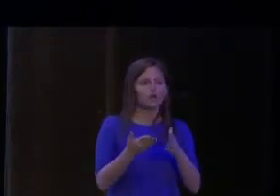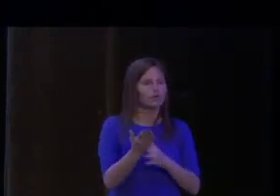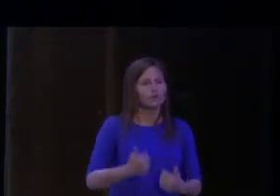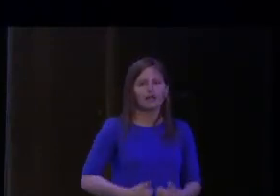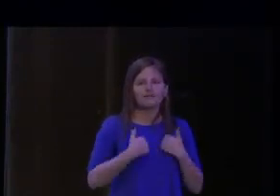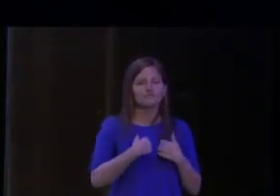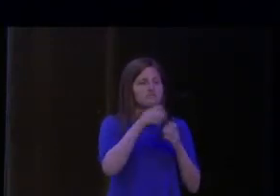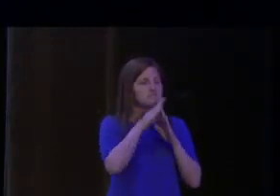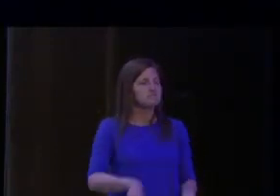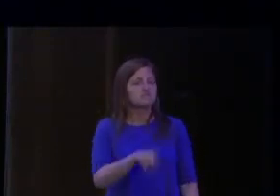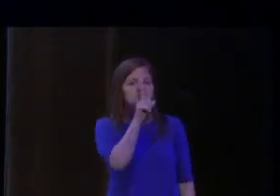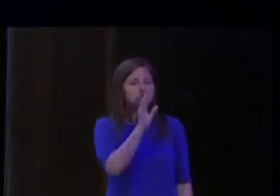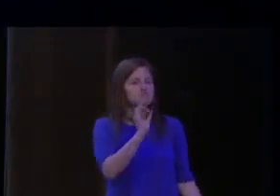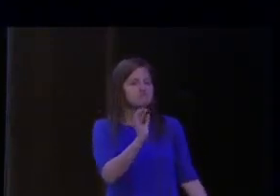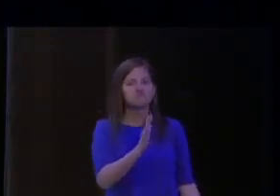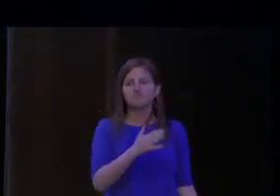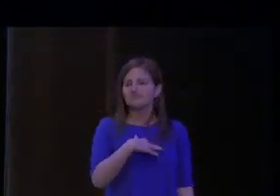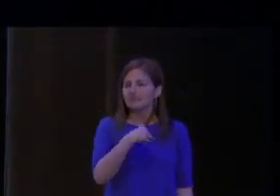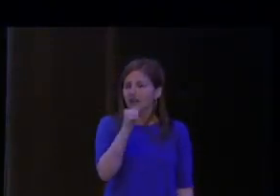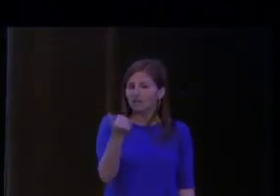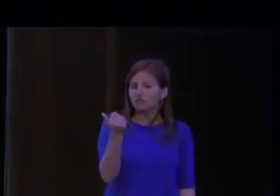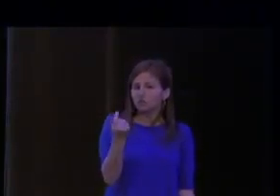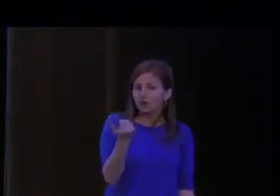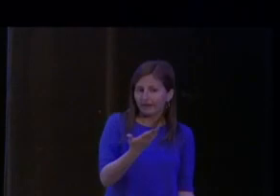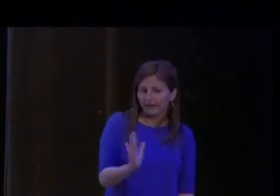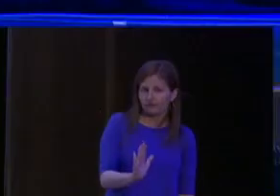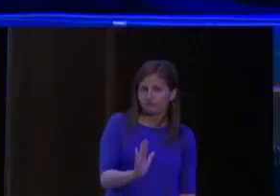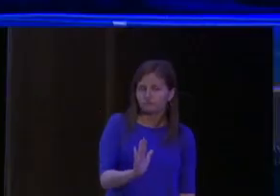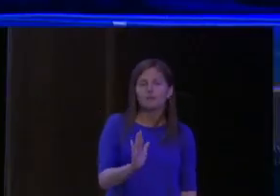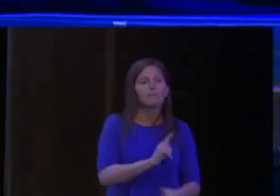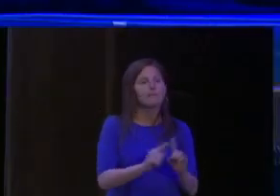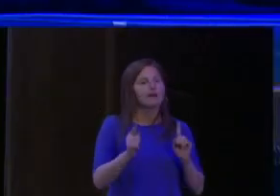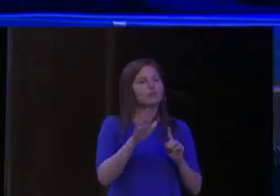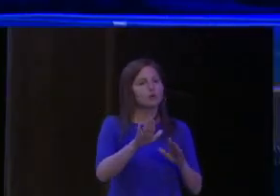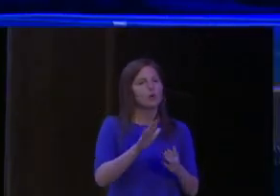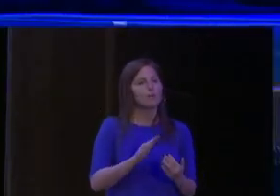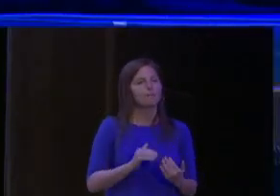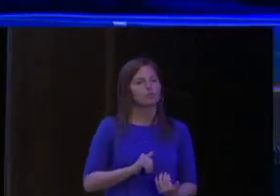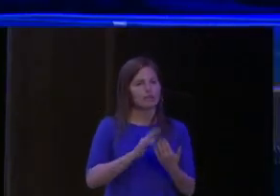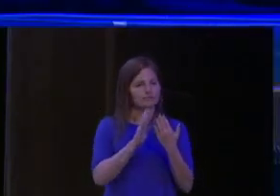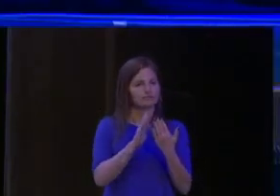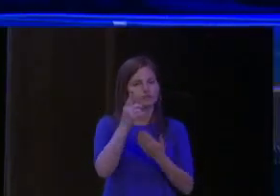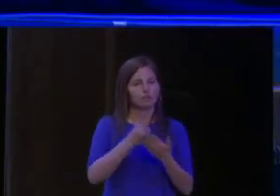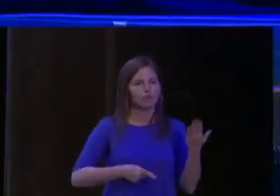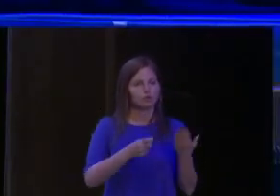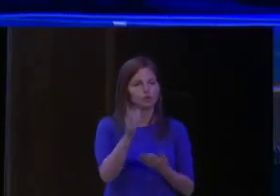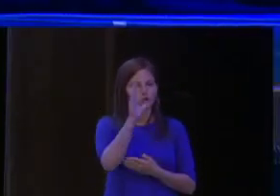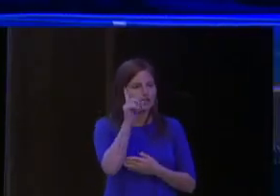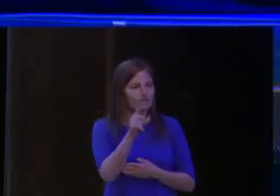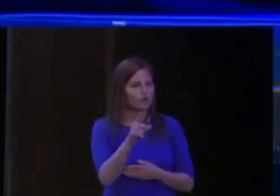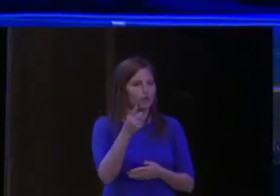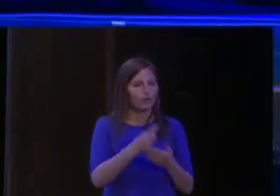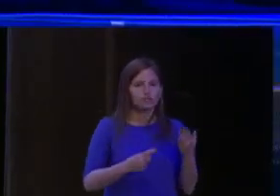say anything, walking through life, not necessarily doing anything, but your presence and what you're looking for and what